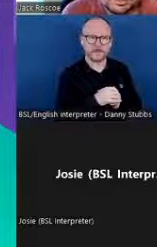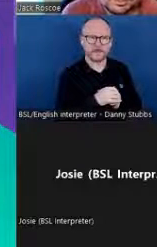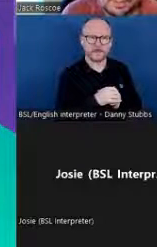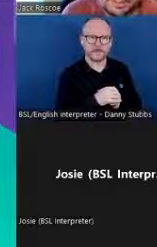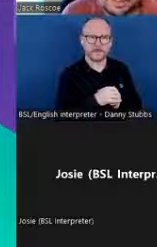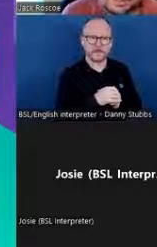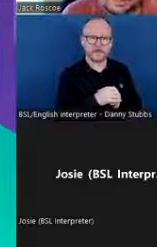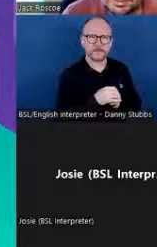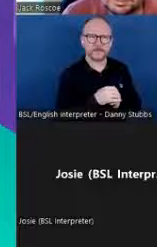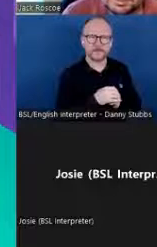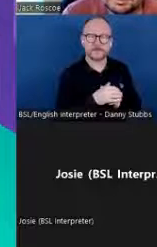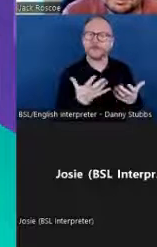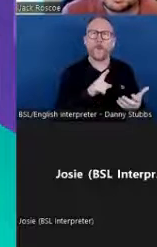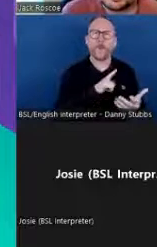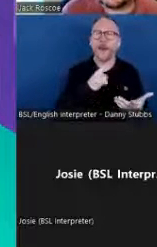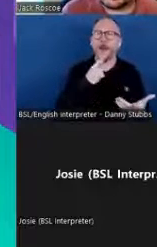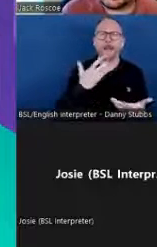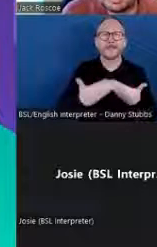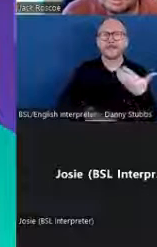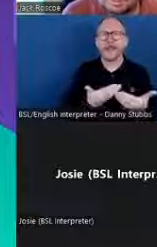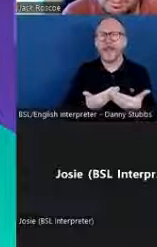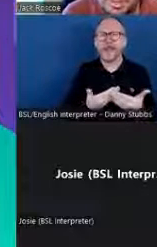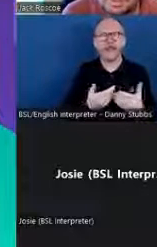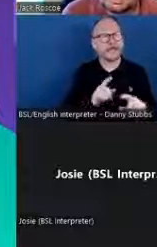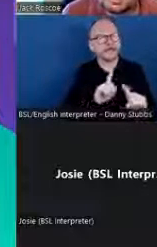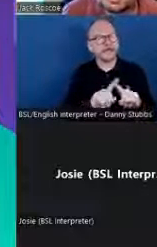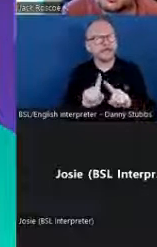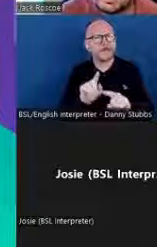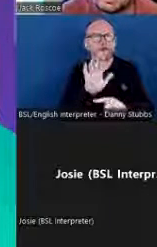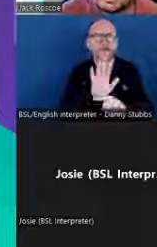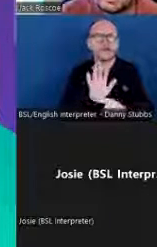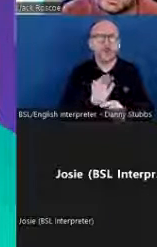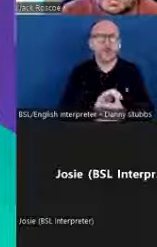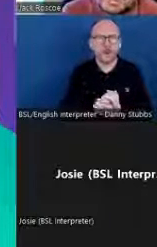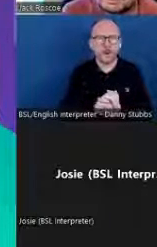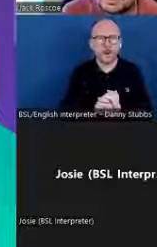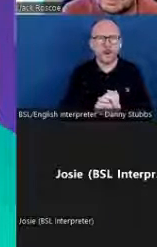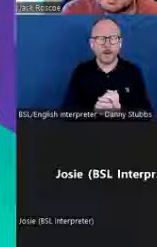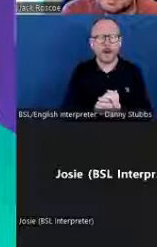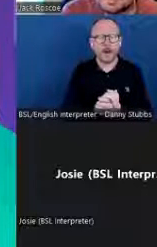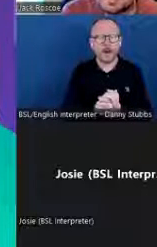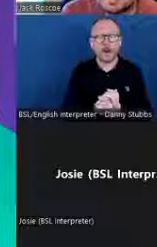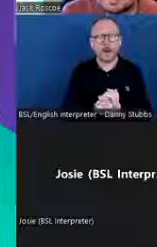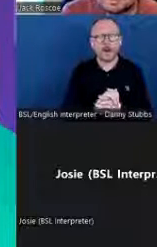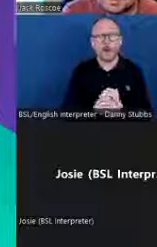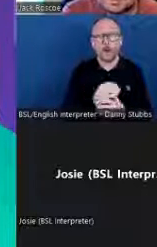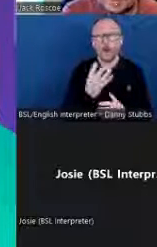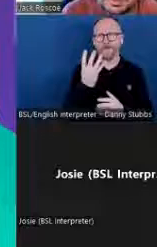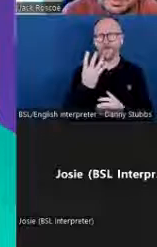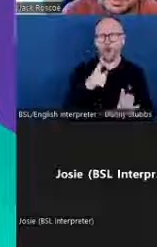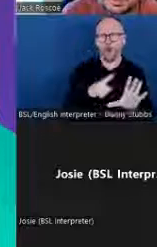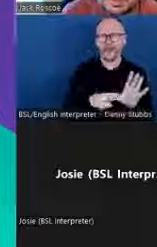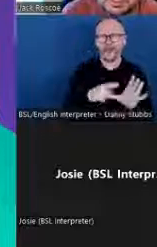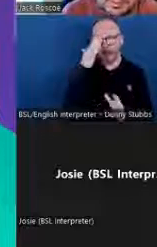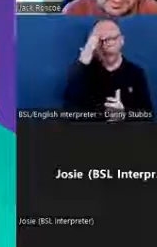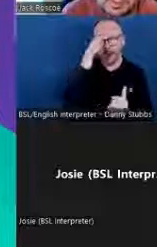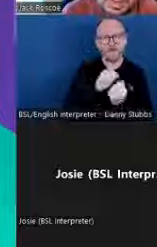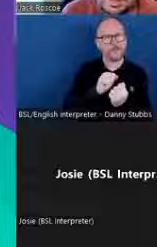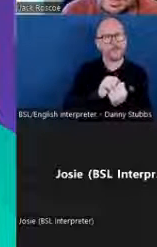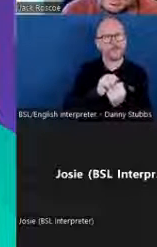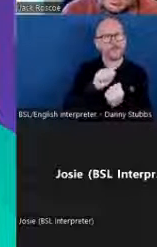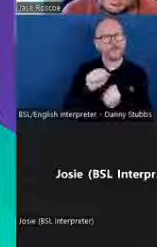So why am I telling you all this? Well, one major thread that ran through the entire 4-year commemoration were the poppies